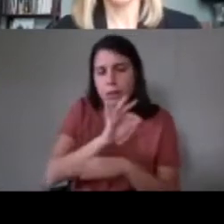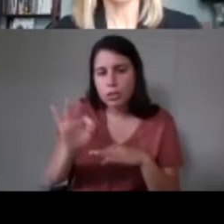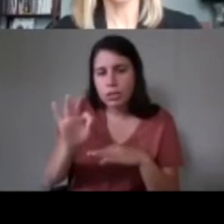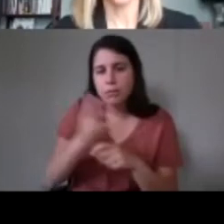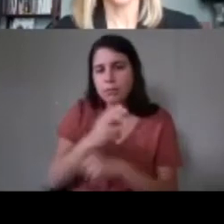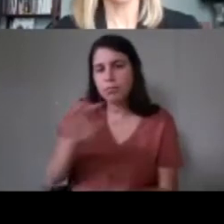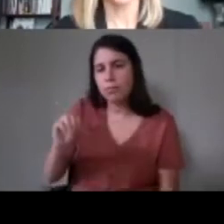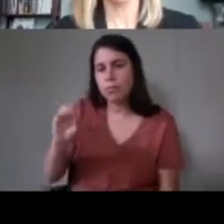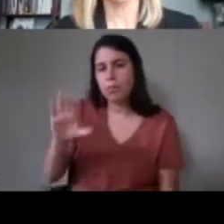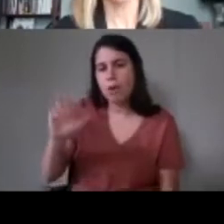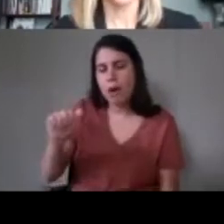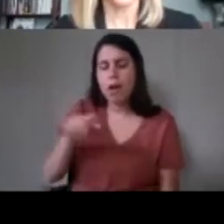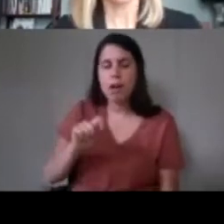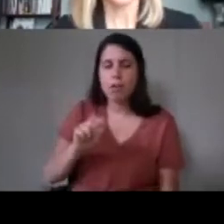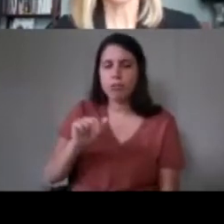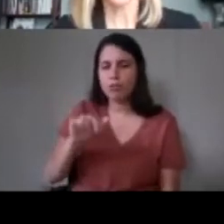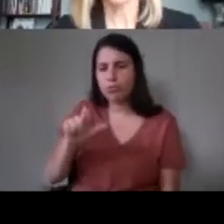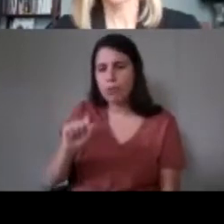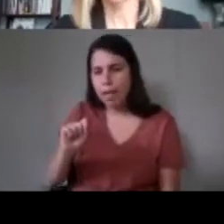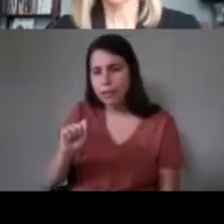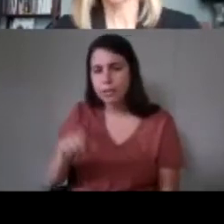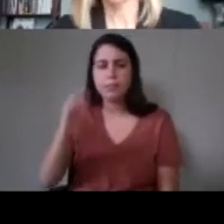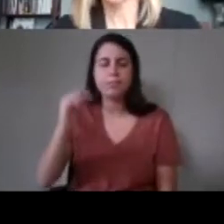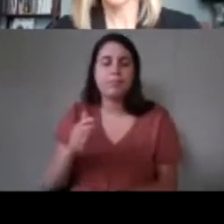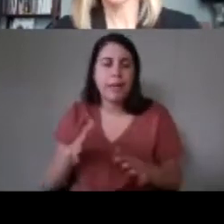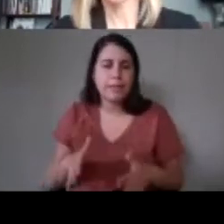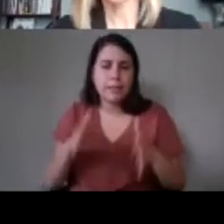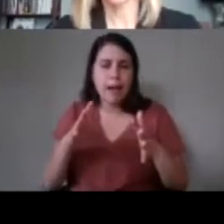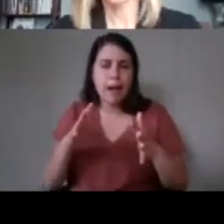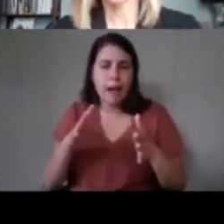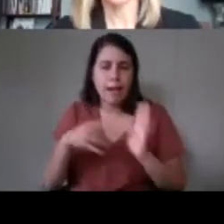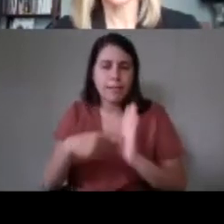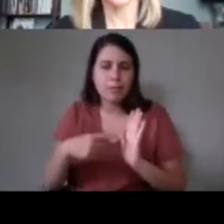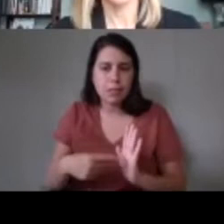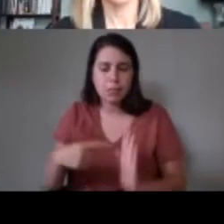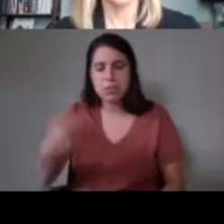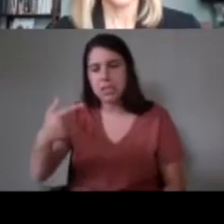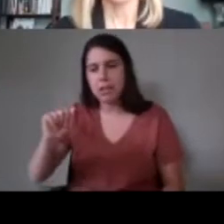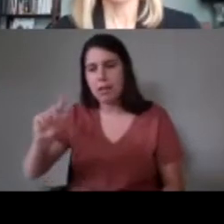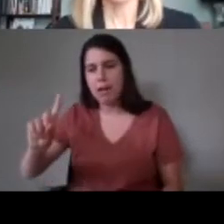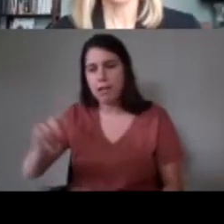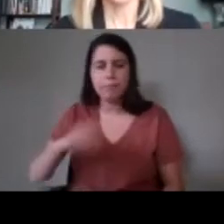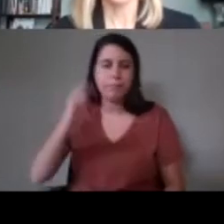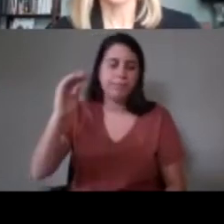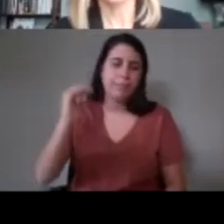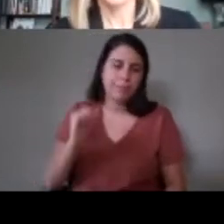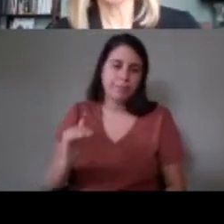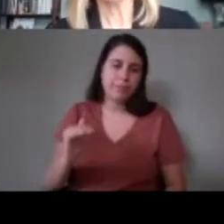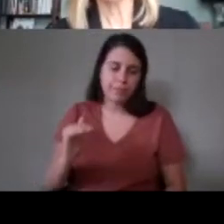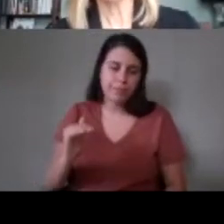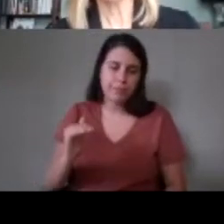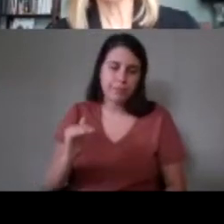MOCA and the TRAILS test, anxiety symptoms, generalized anxiety disorder, or